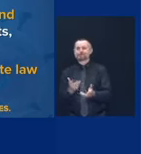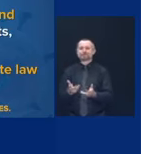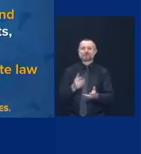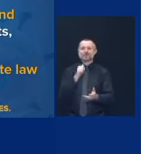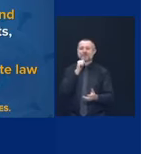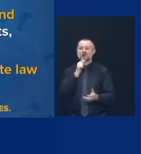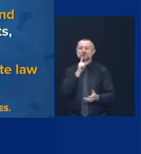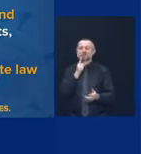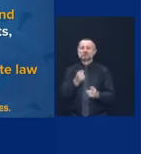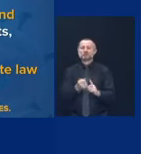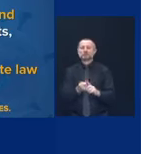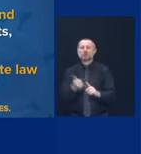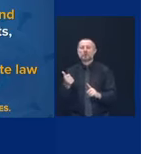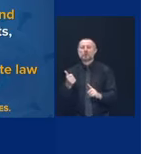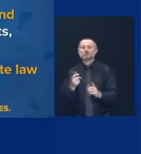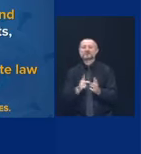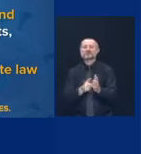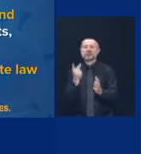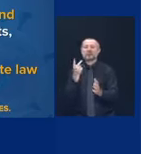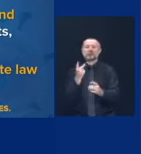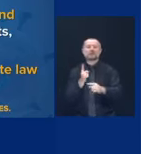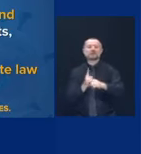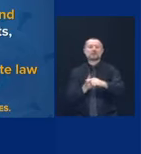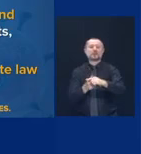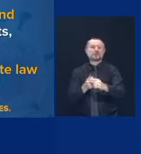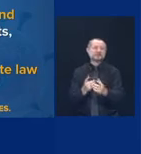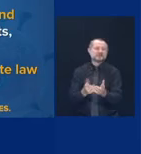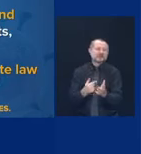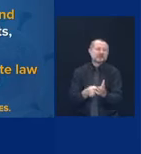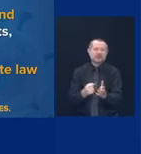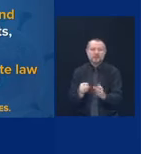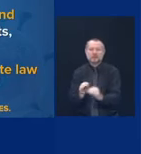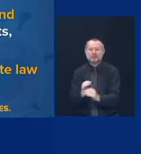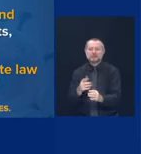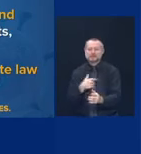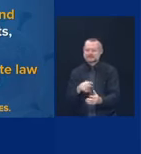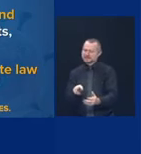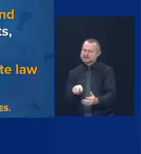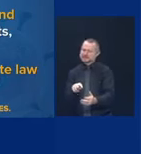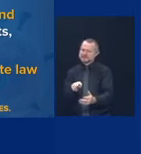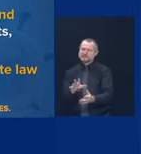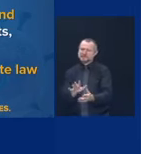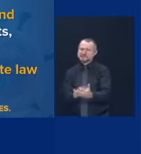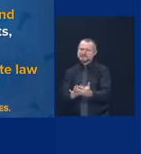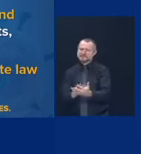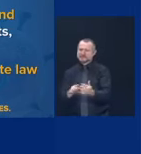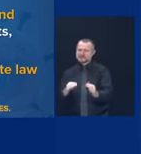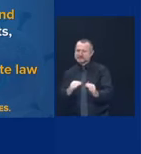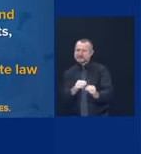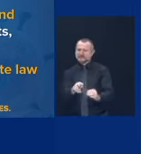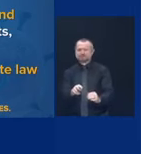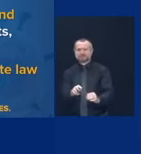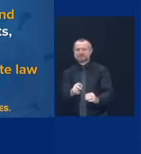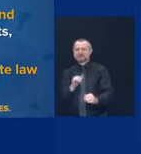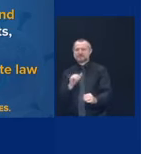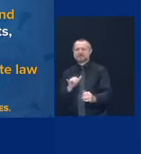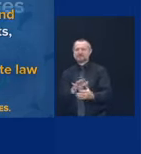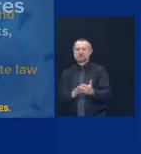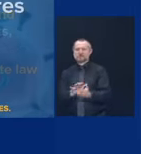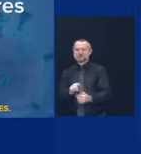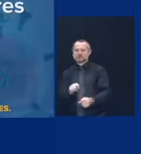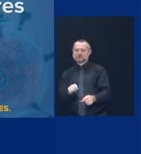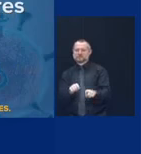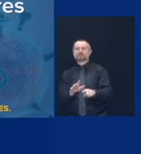remove duplicate positive cases. So there'll be some fluctuations. It's confusing, but it's also